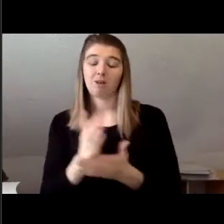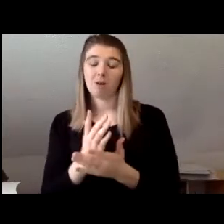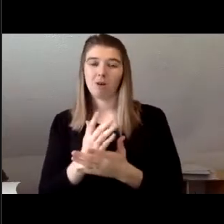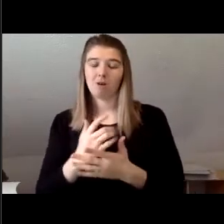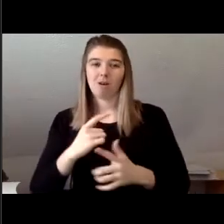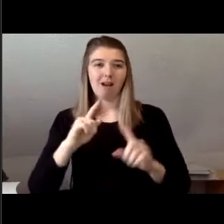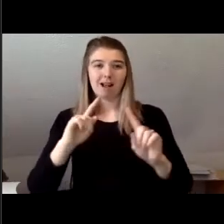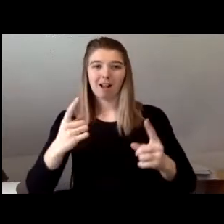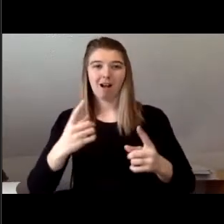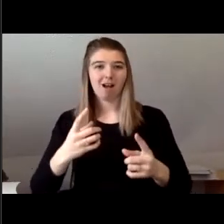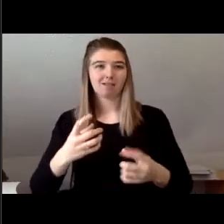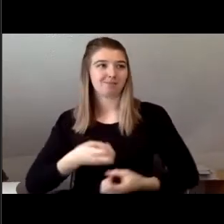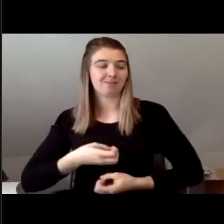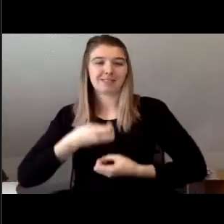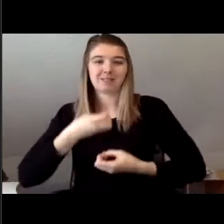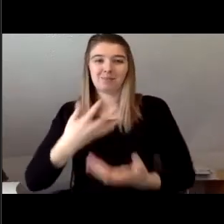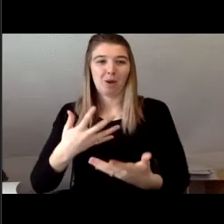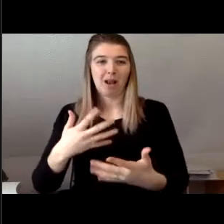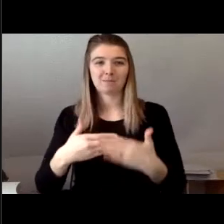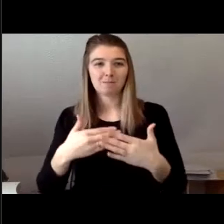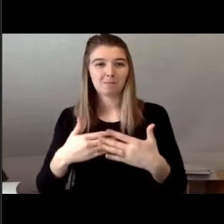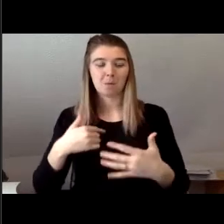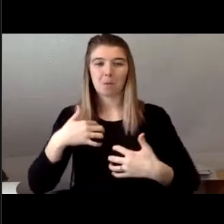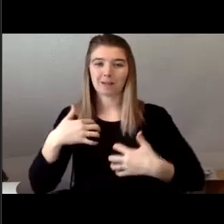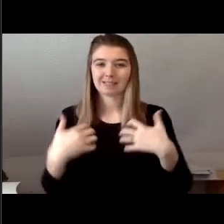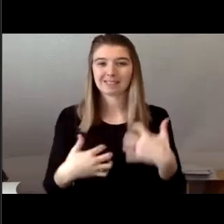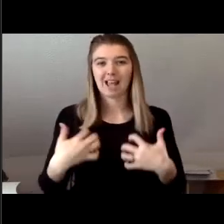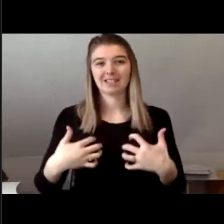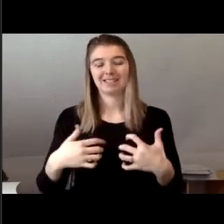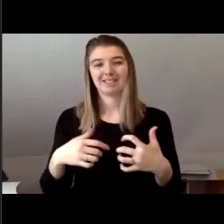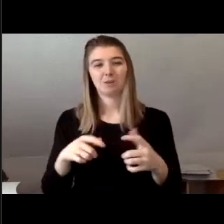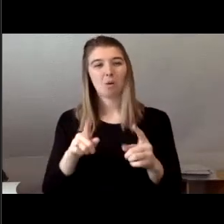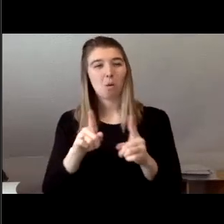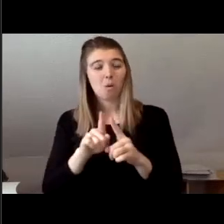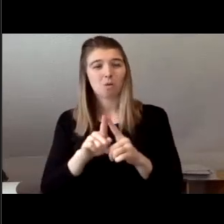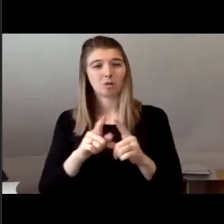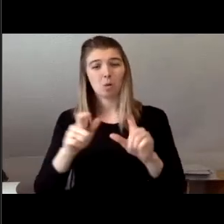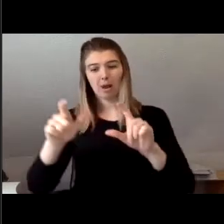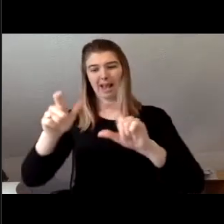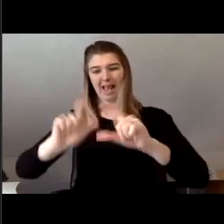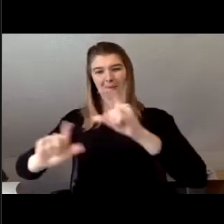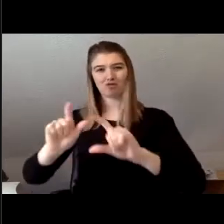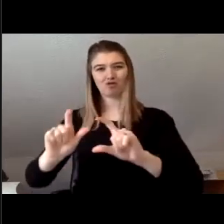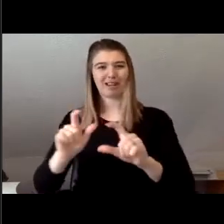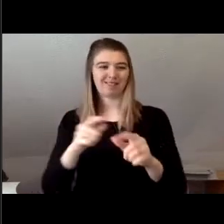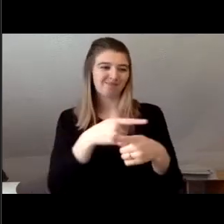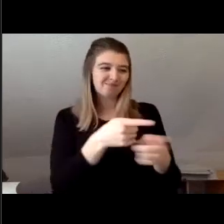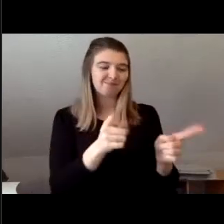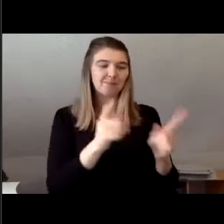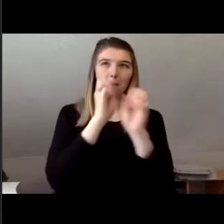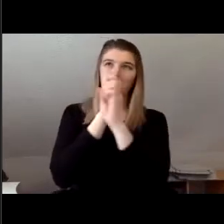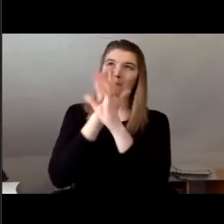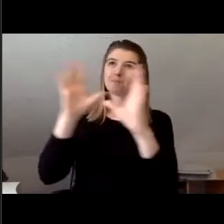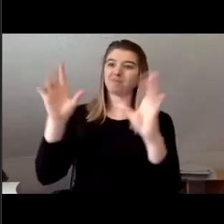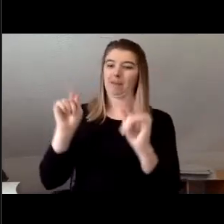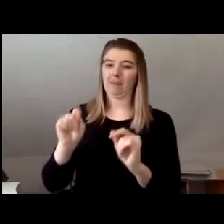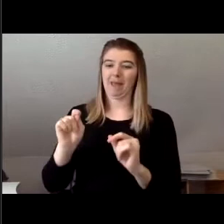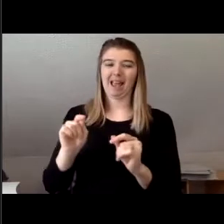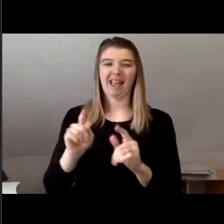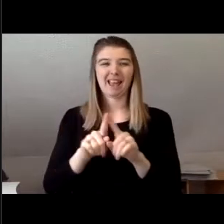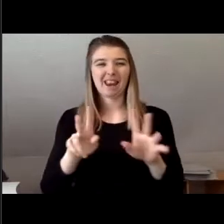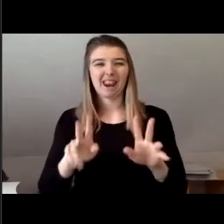is, and also how to move the public perception of chemistry as the industrial revolution,